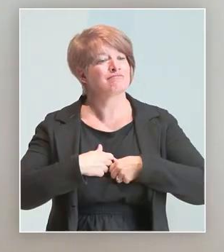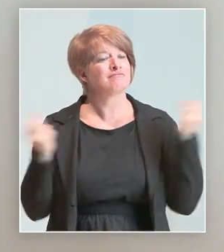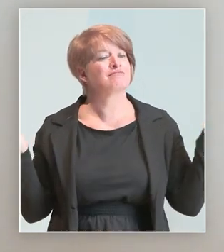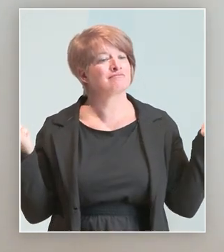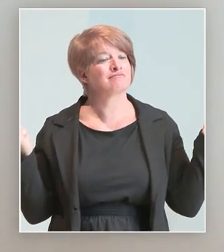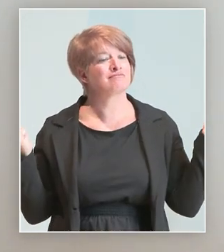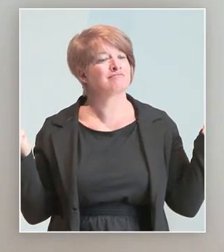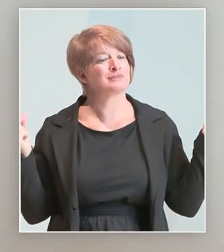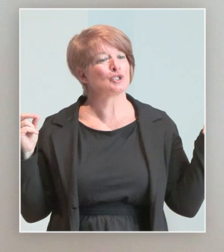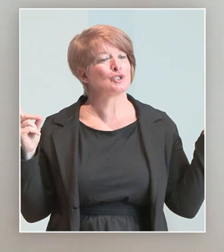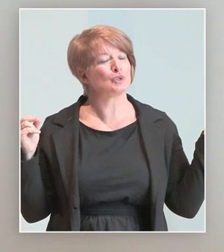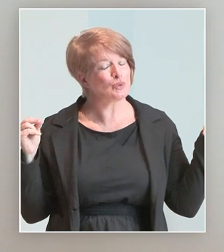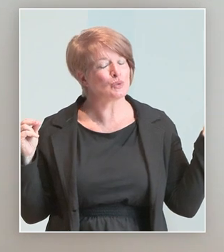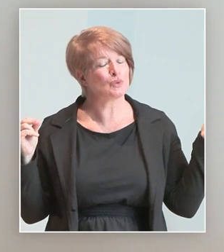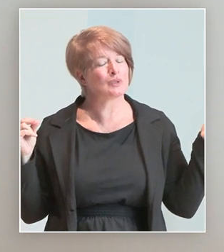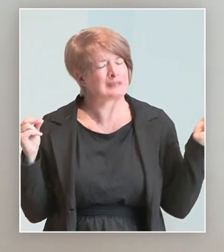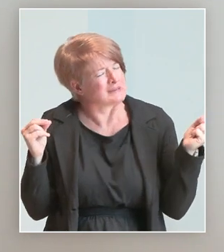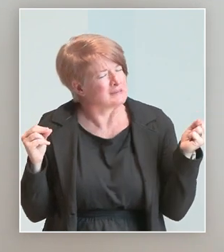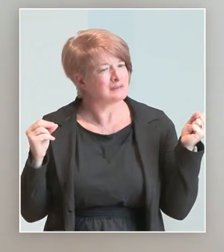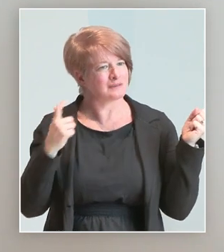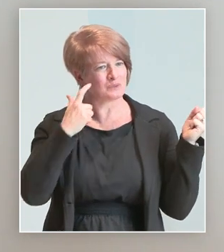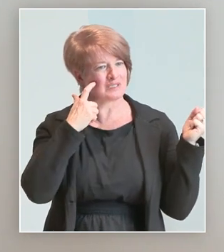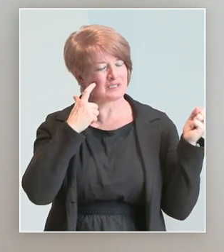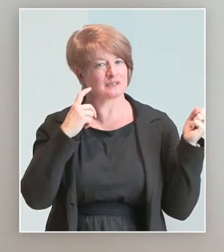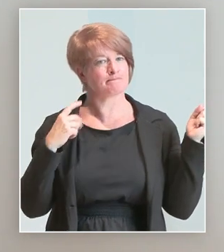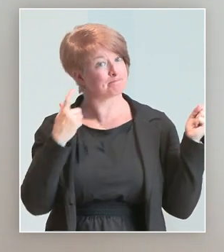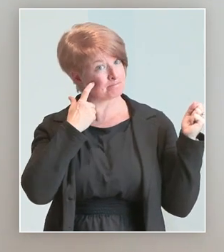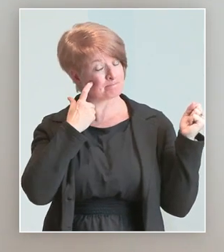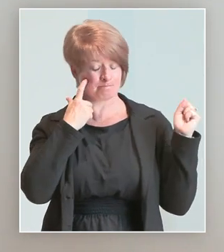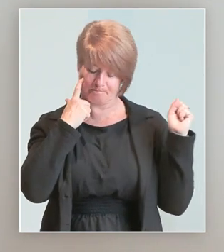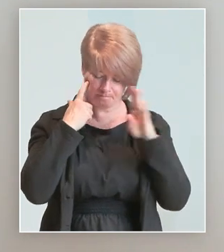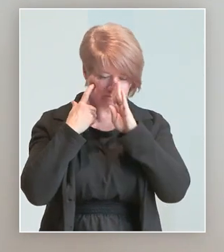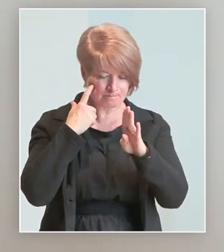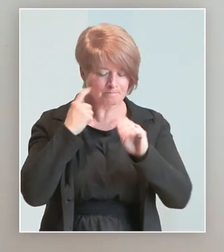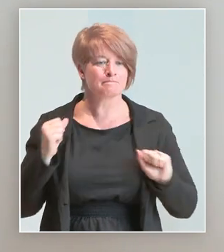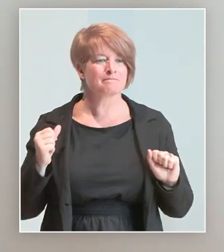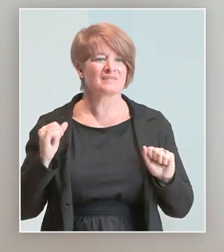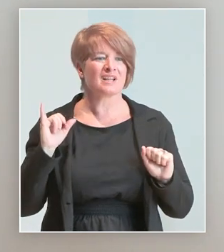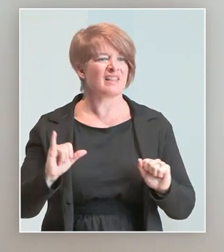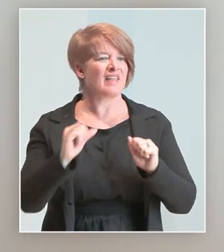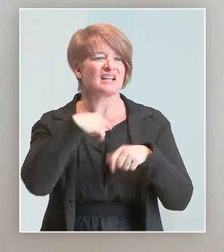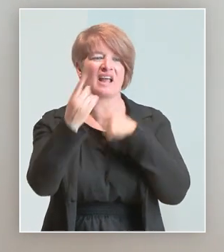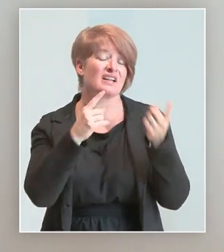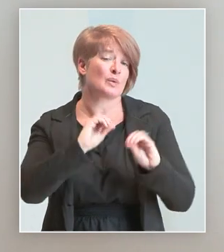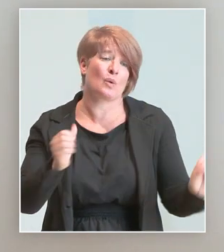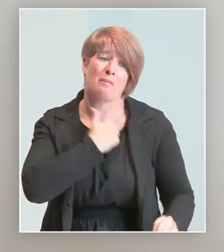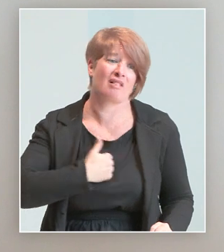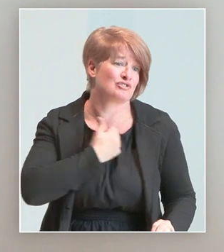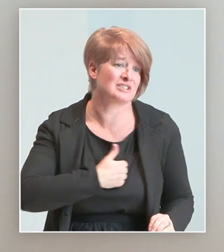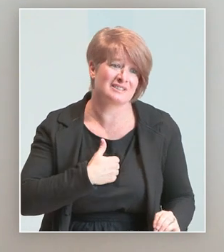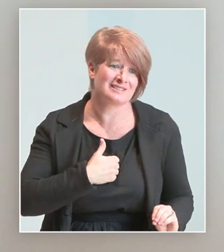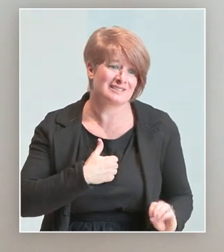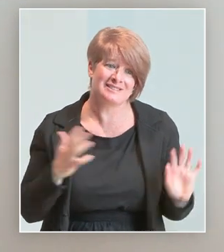do witness while flinching. Witness while unflinching, as the potency of the telling is so unapologetic that it